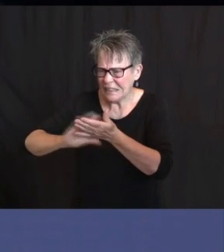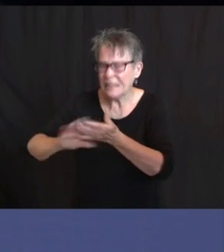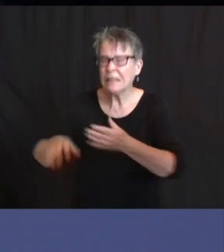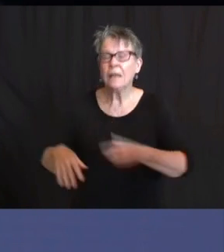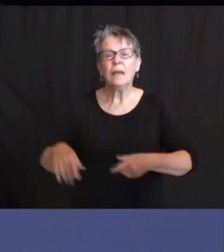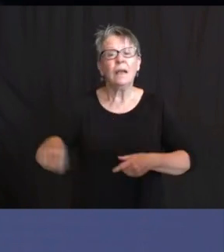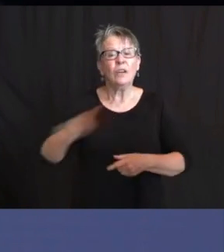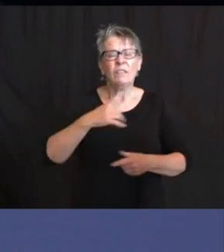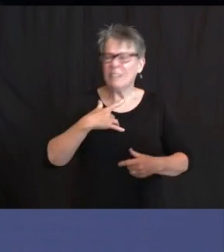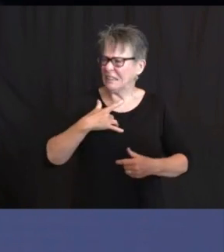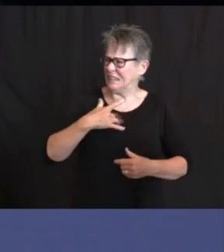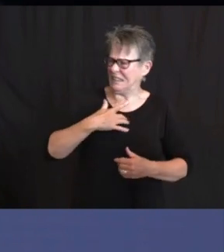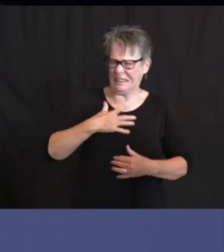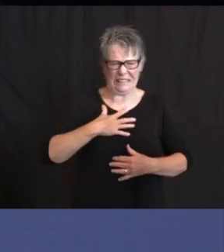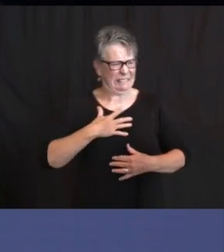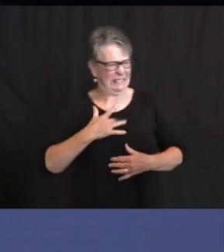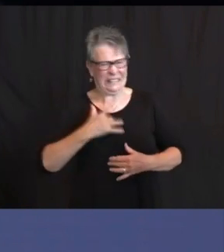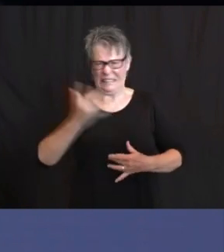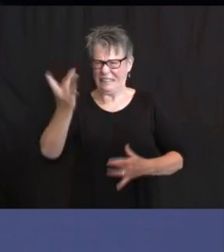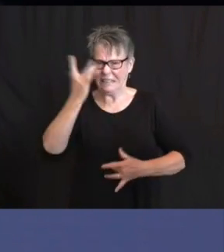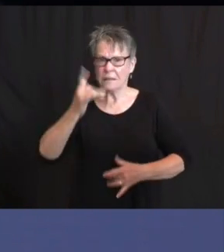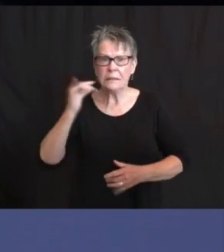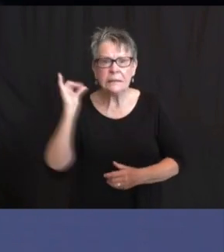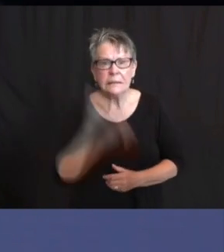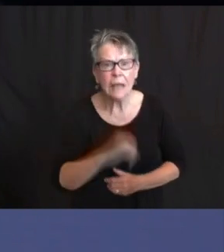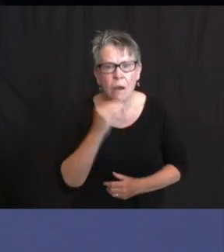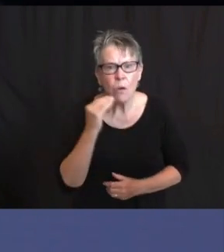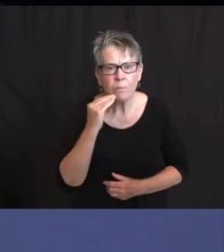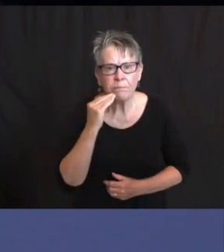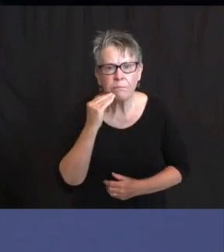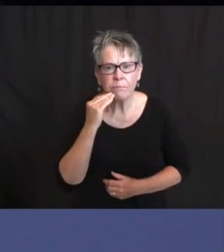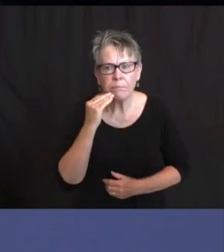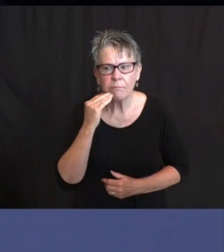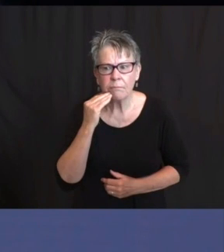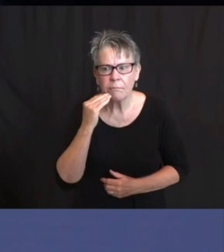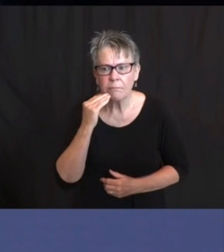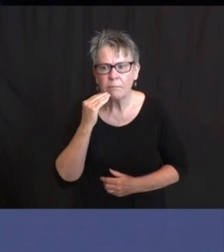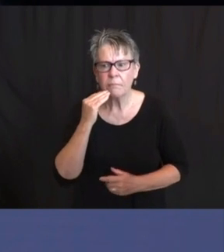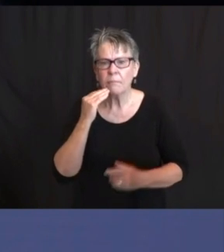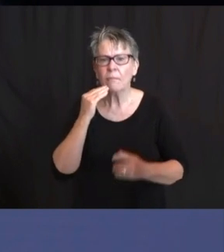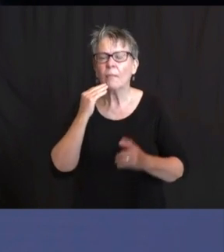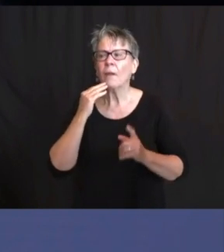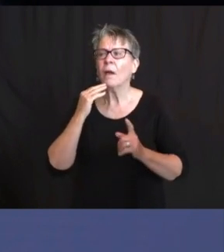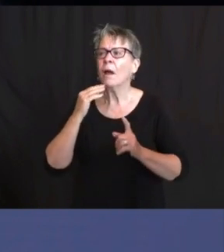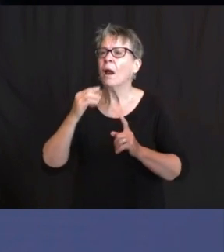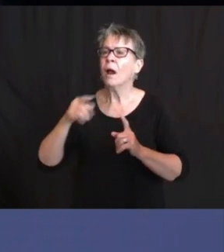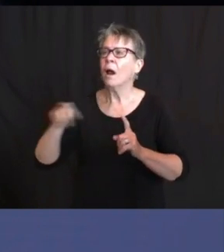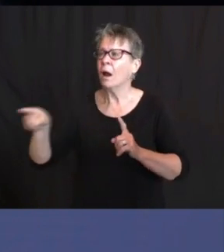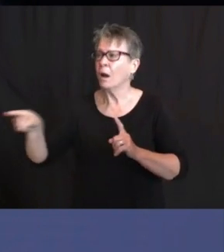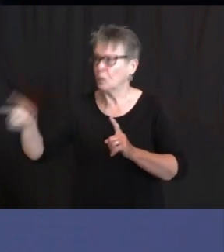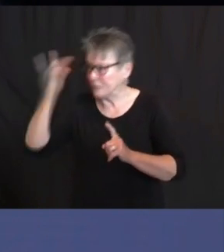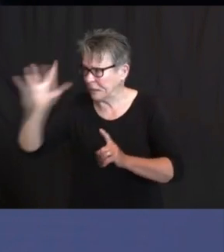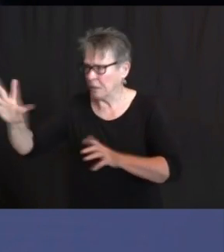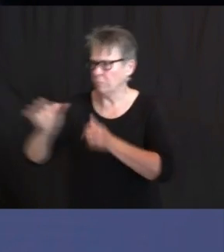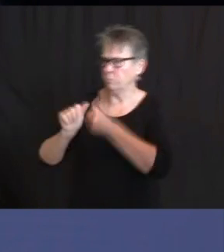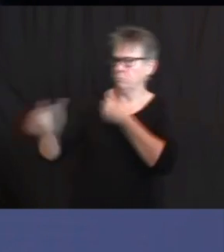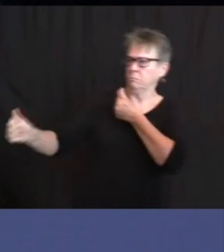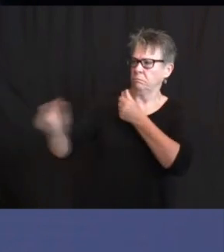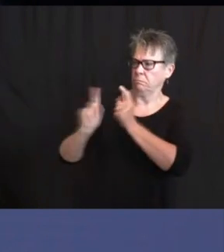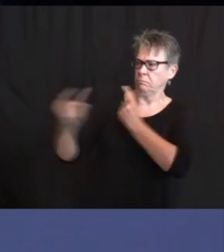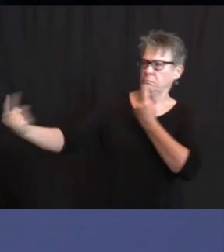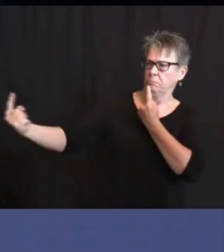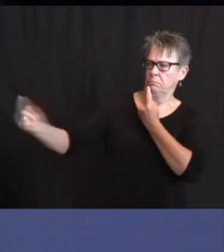tissue, then throw the tissue in the trash, and clean and disinfect frequently touched objects and